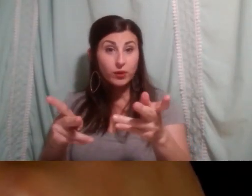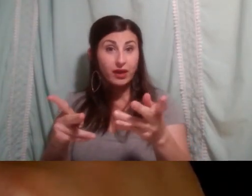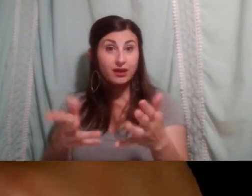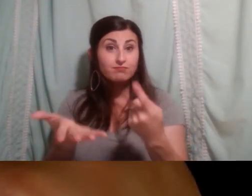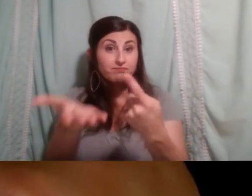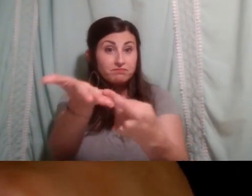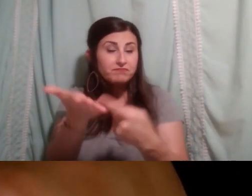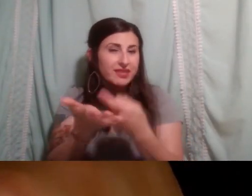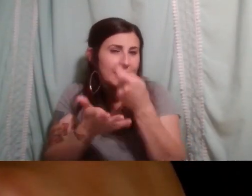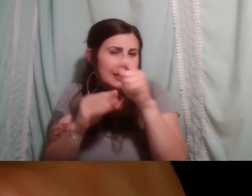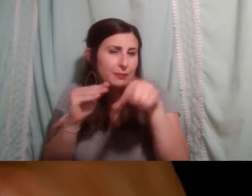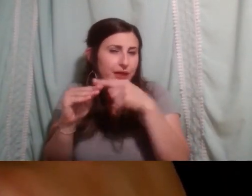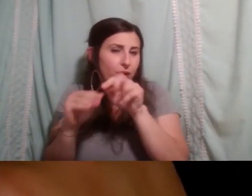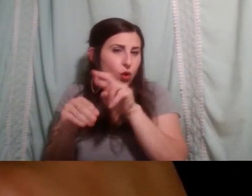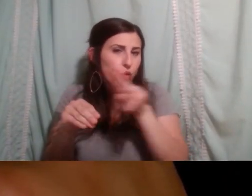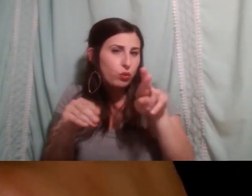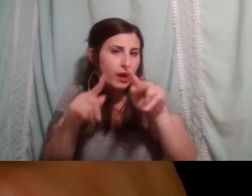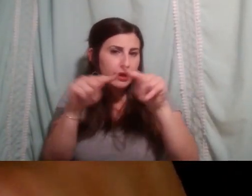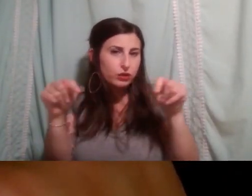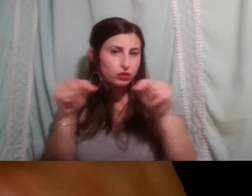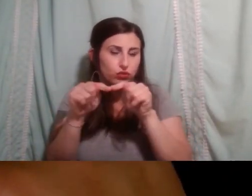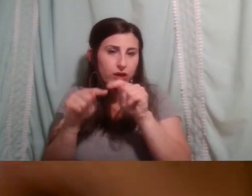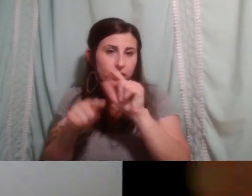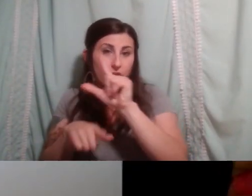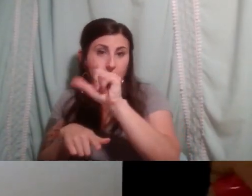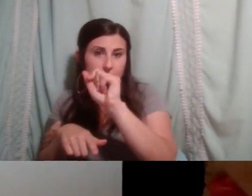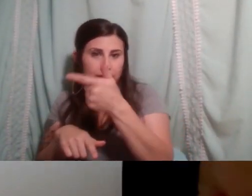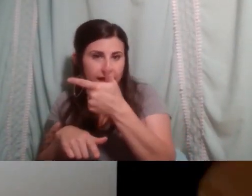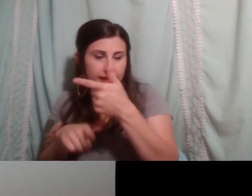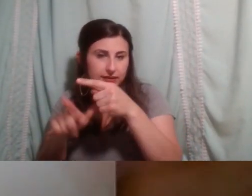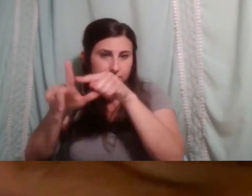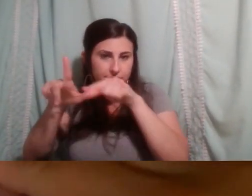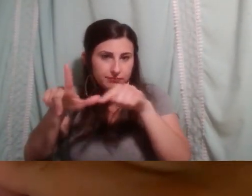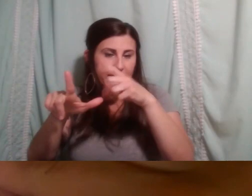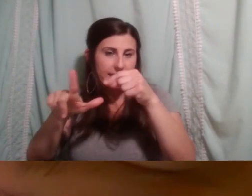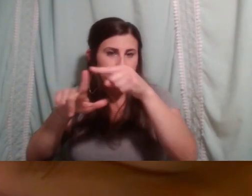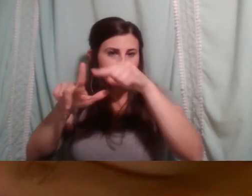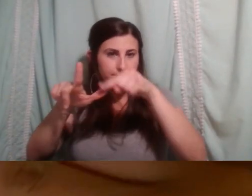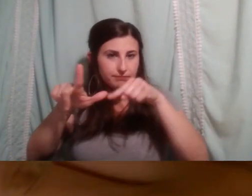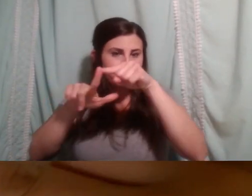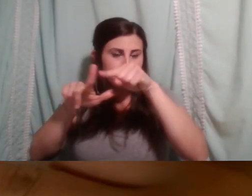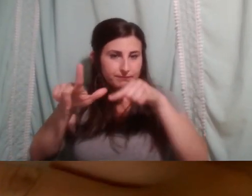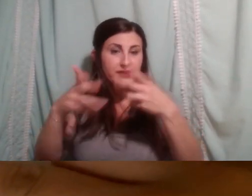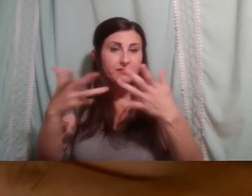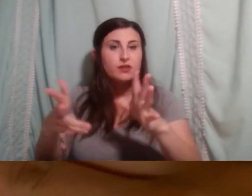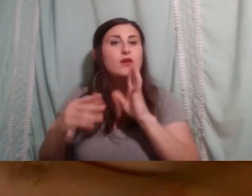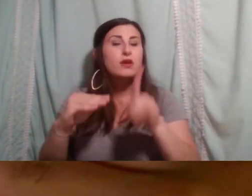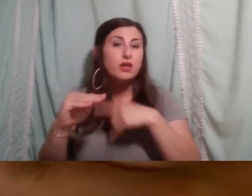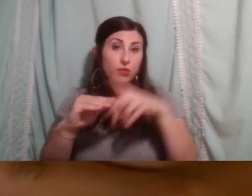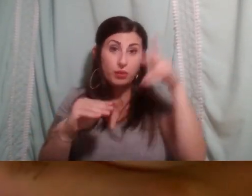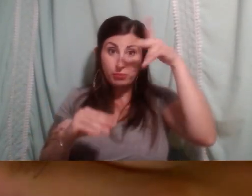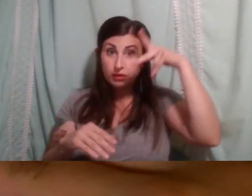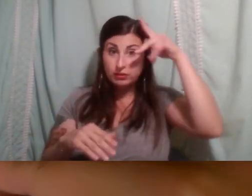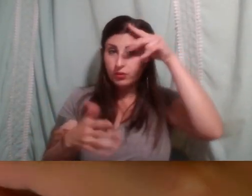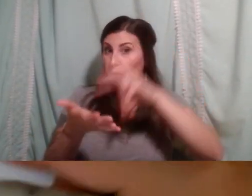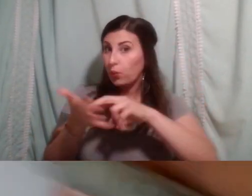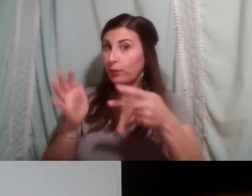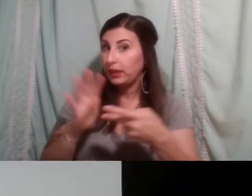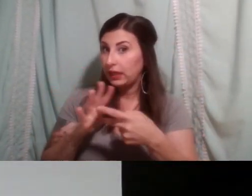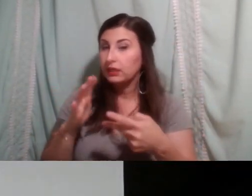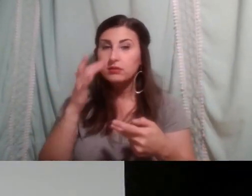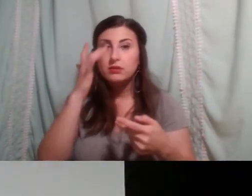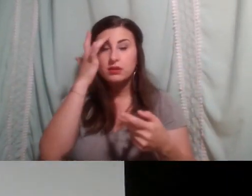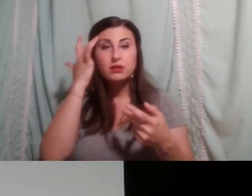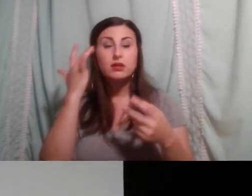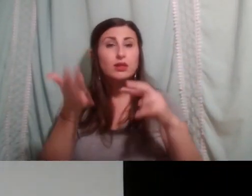All right, we talked a little bit about a right triangle, the legs and the hypotenuse. We talked about the Pythagorean theorem meaning.